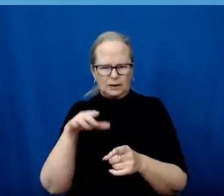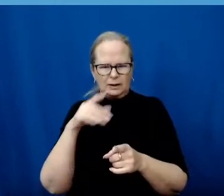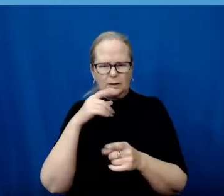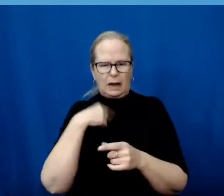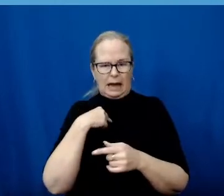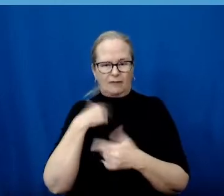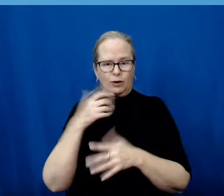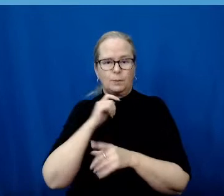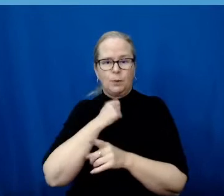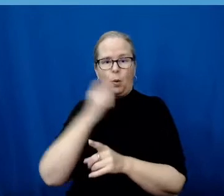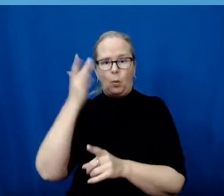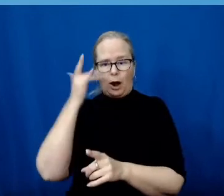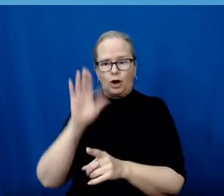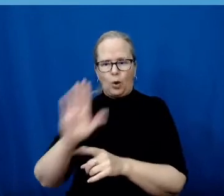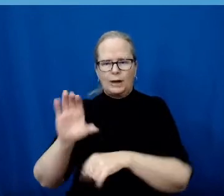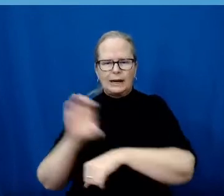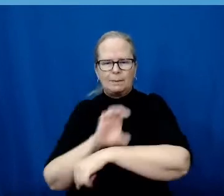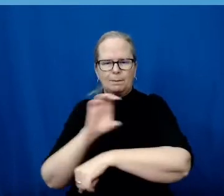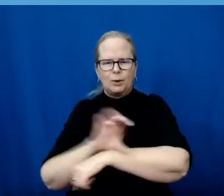Yes.